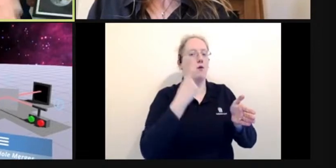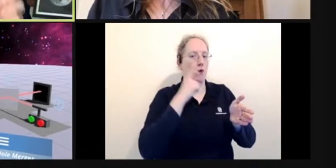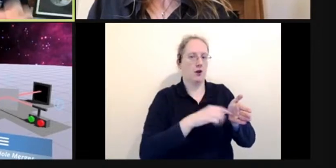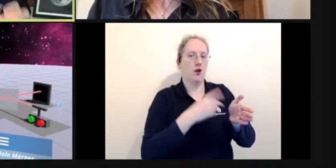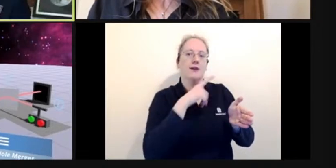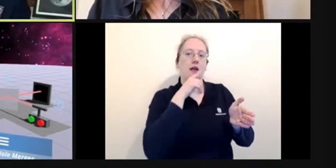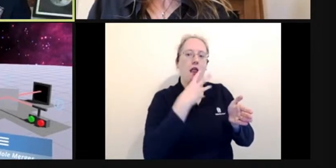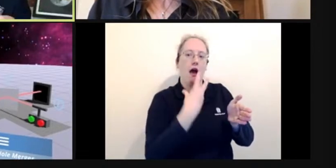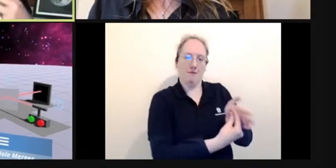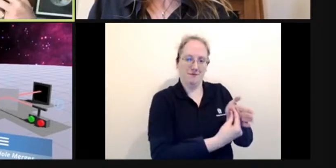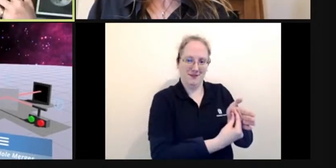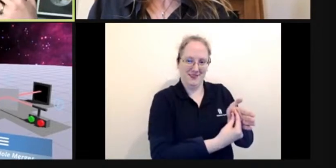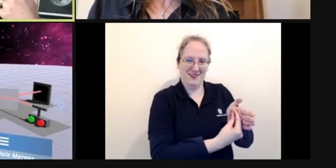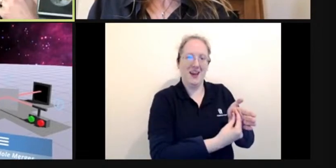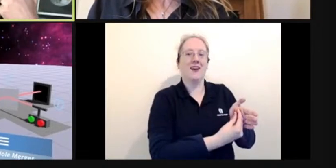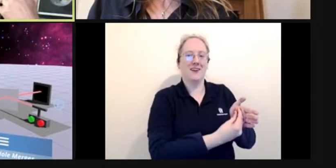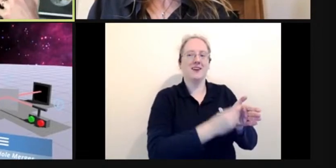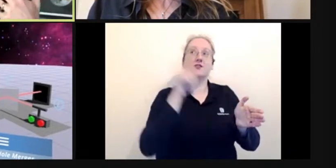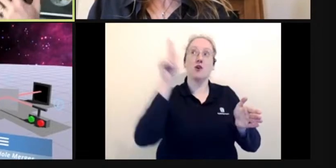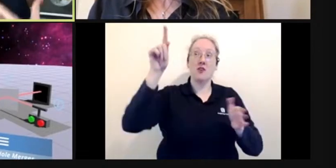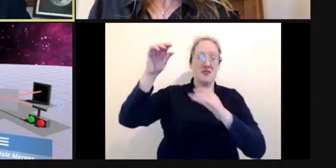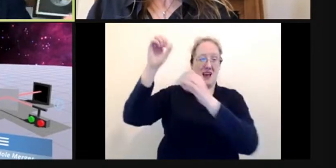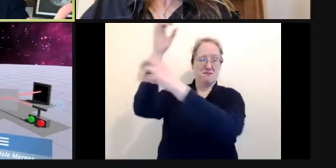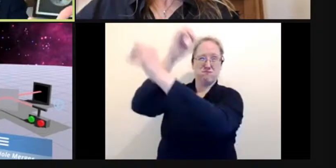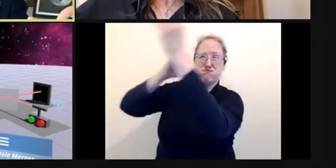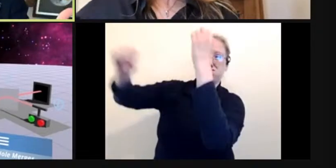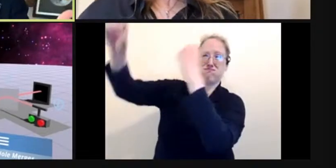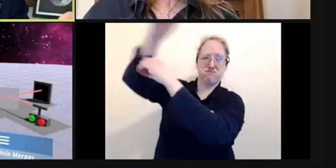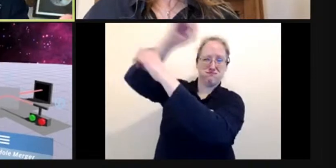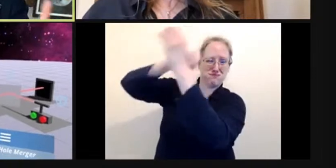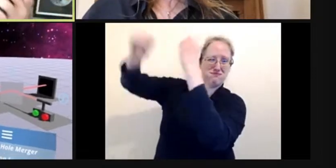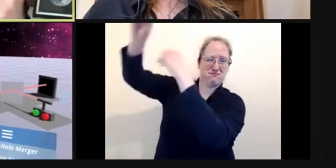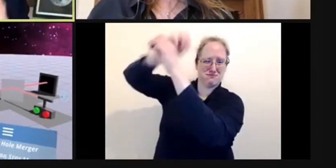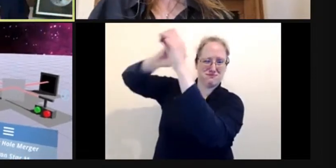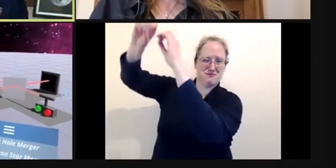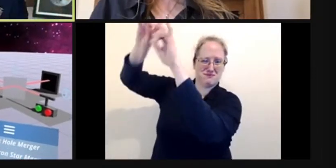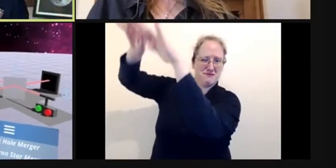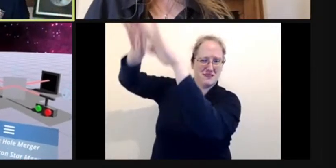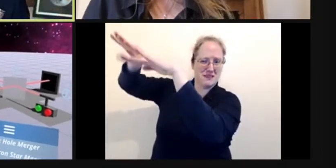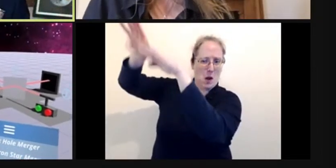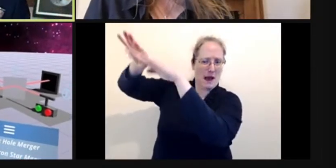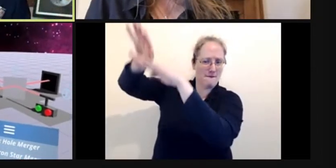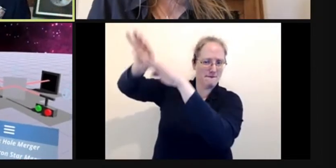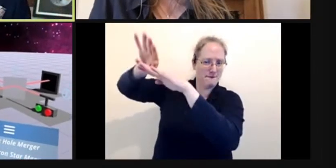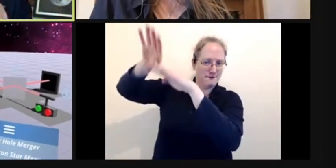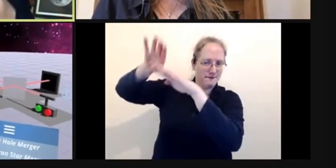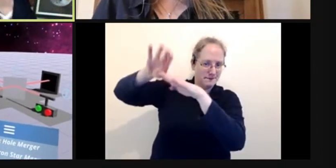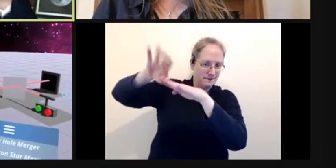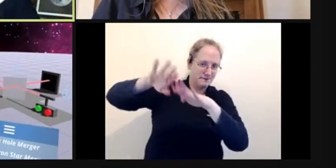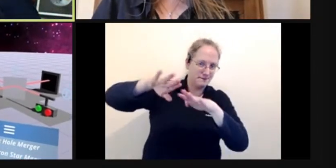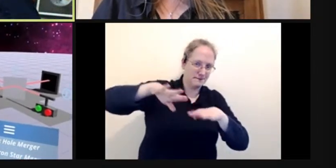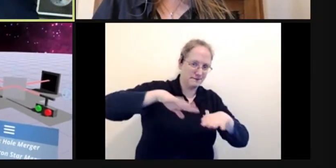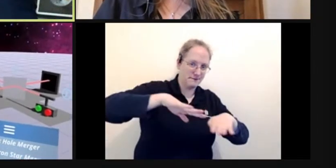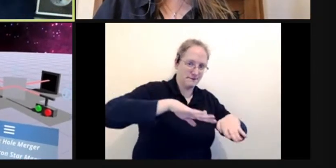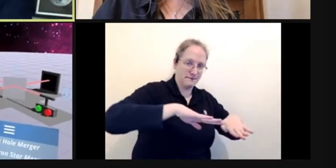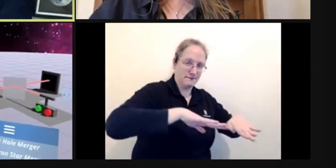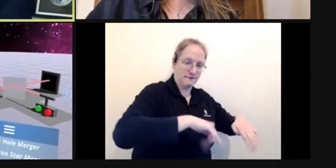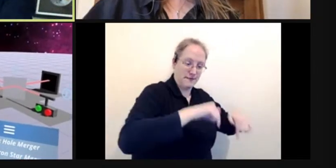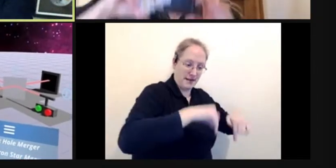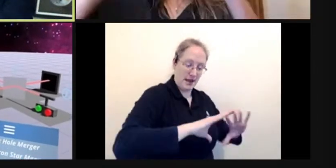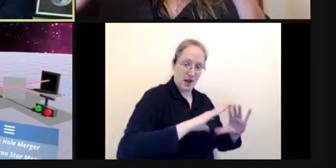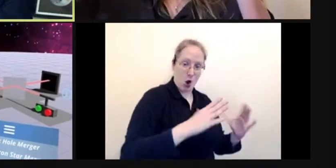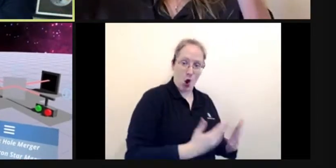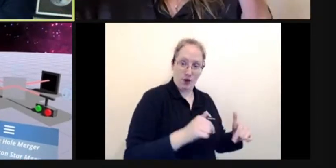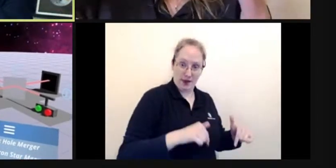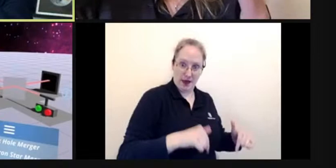the gravitational waves are doing as they pass through the Earth, caused by these colliding black holes. Now,